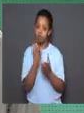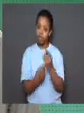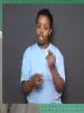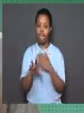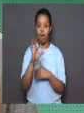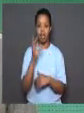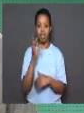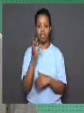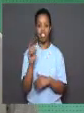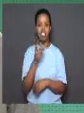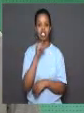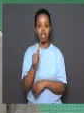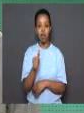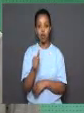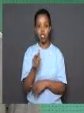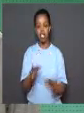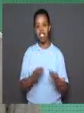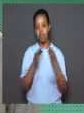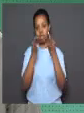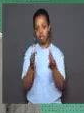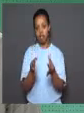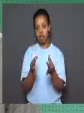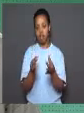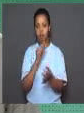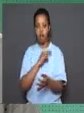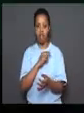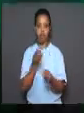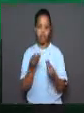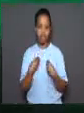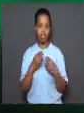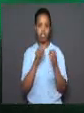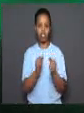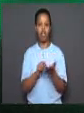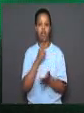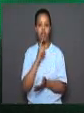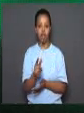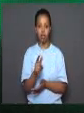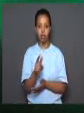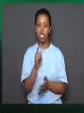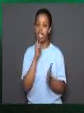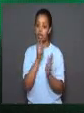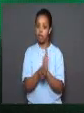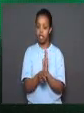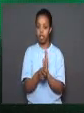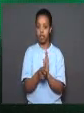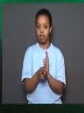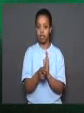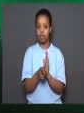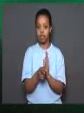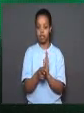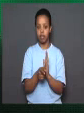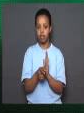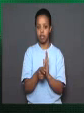for complementary characteristics as well. For example,